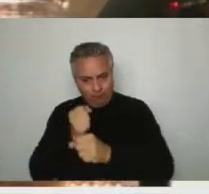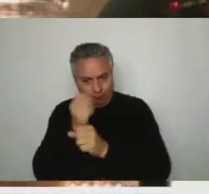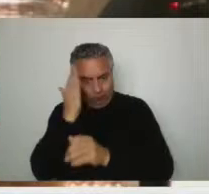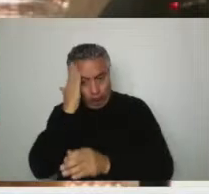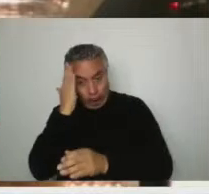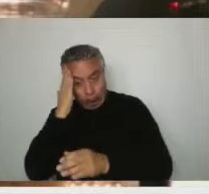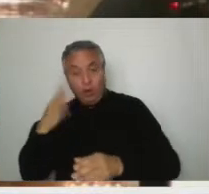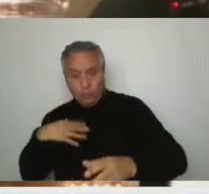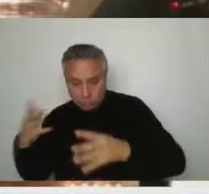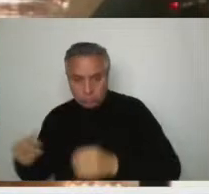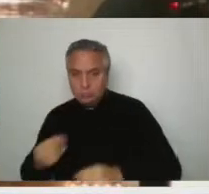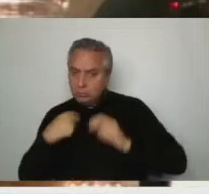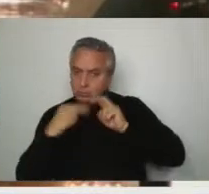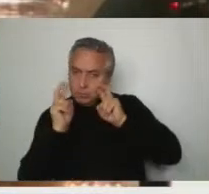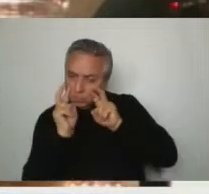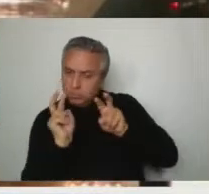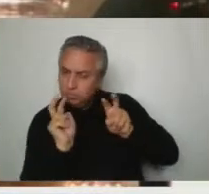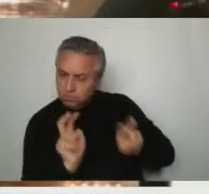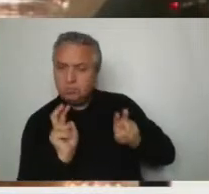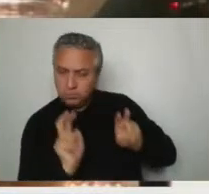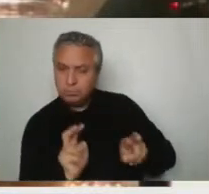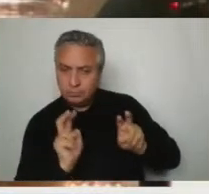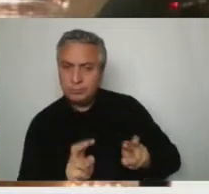community. So we're talking about